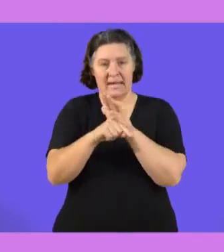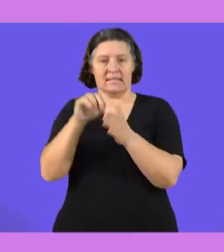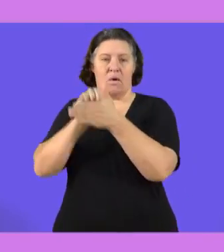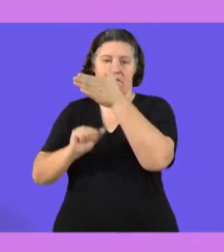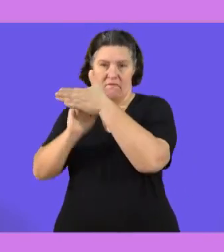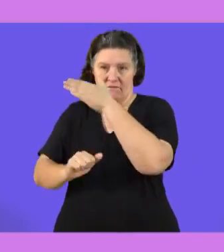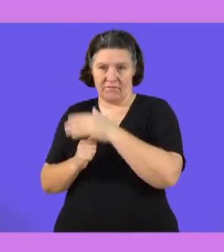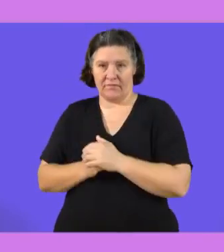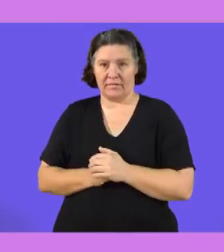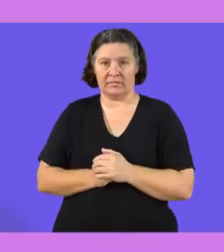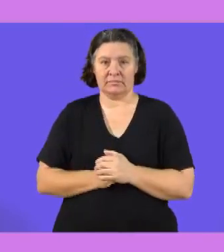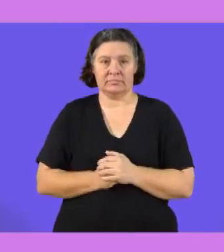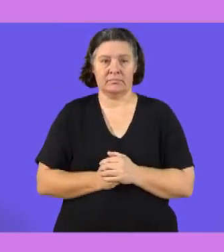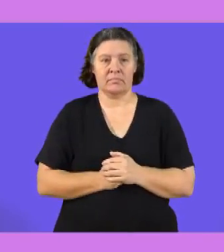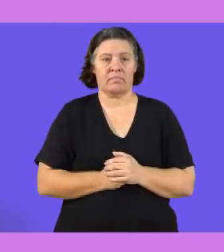I'll take